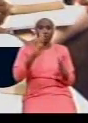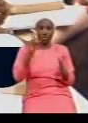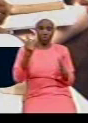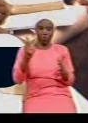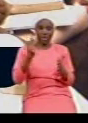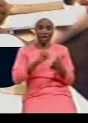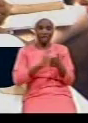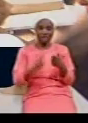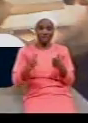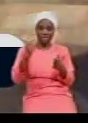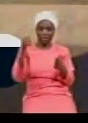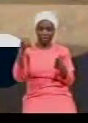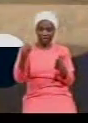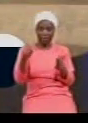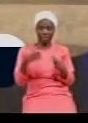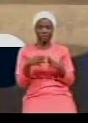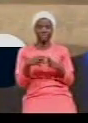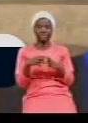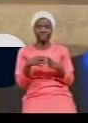Isaiah chapter 41 verse 10.